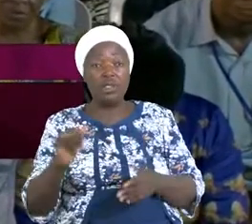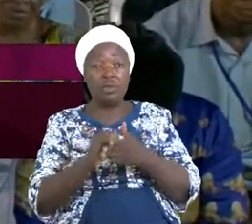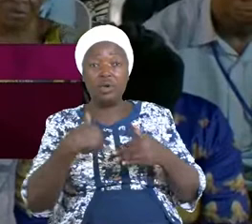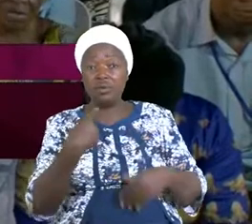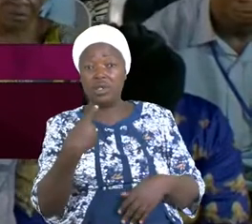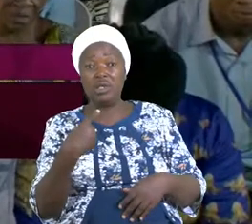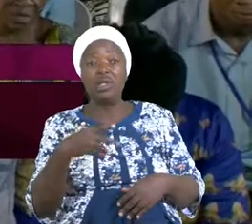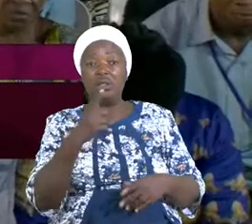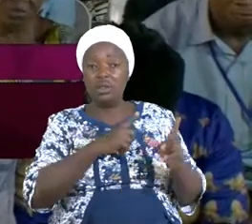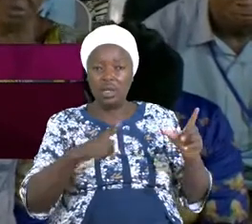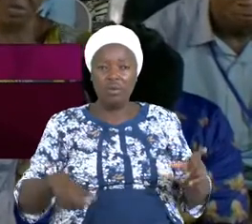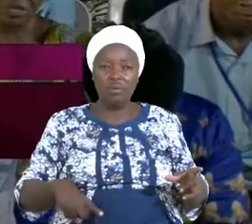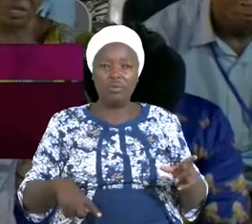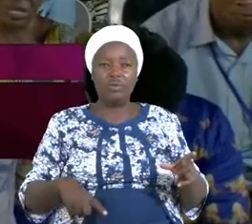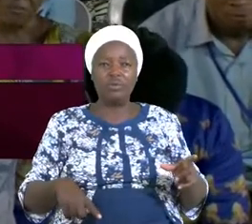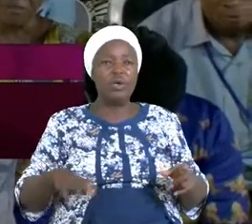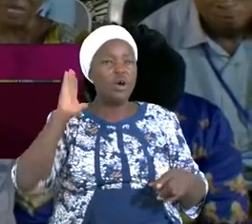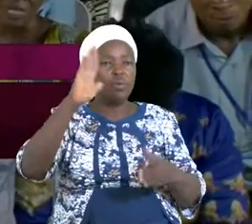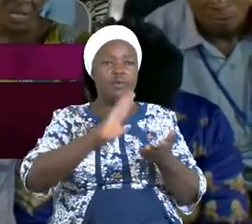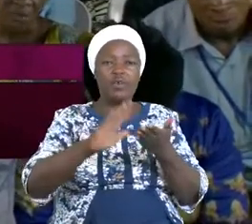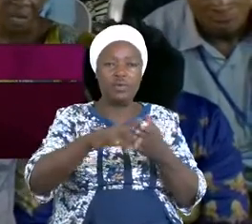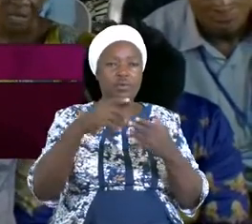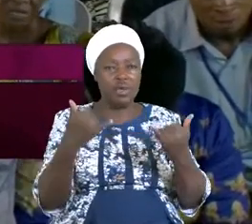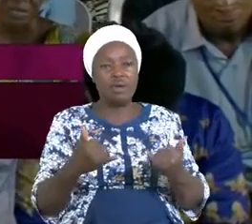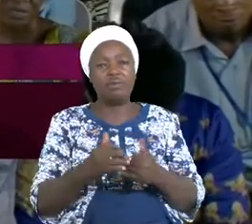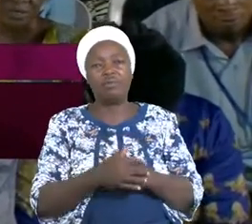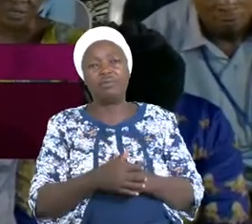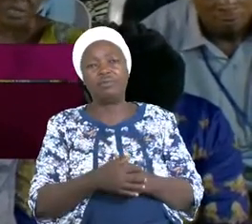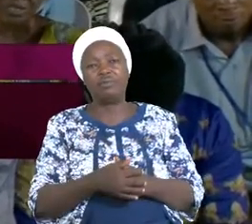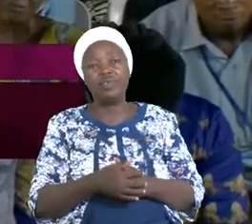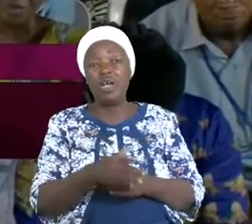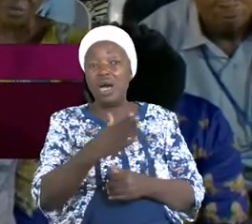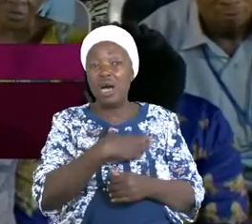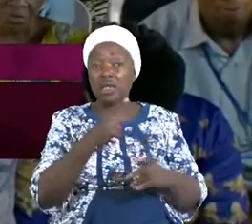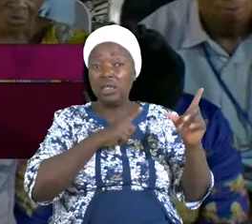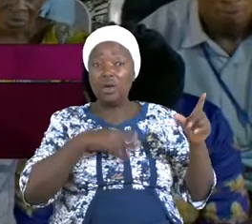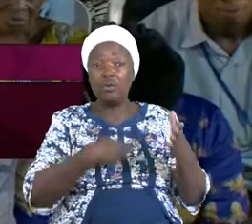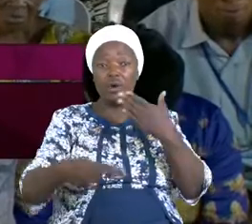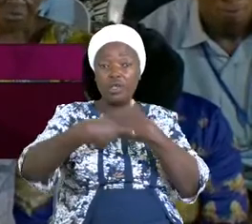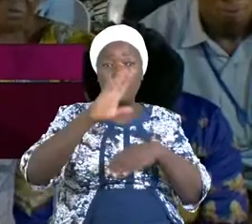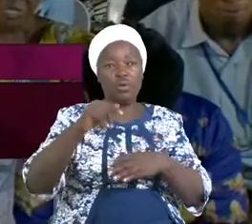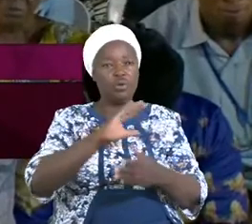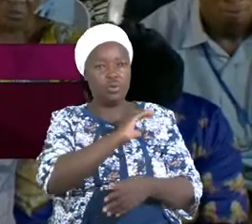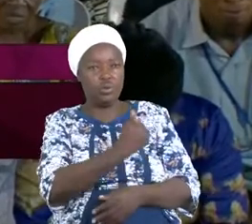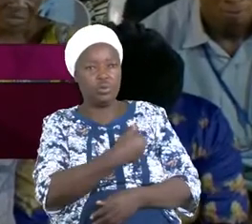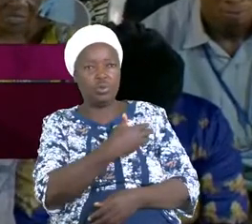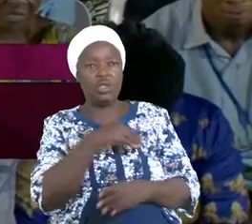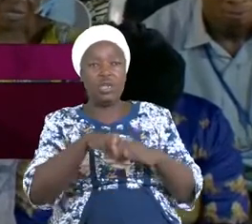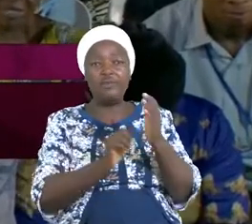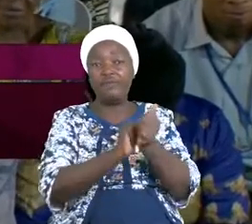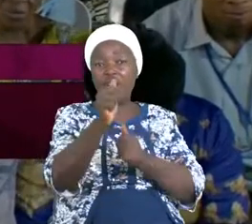Lord will forgive you now. And the Lord will restore your soul even far away from the